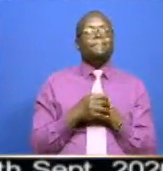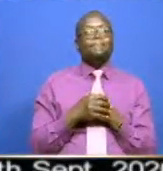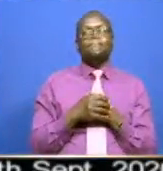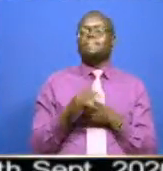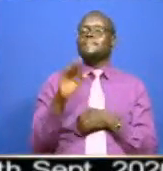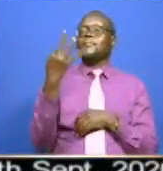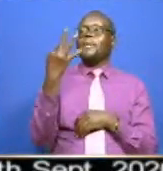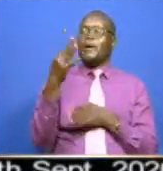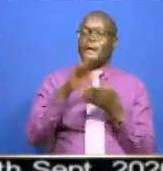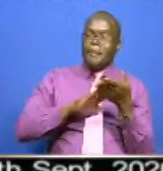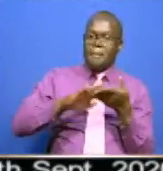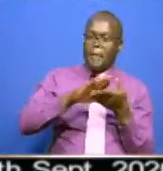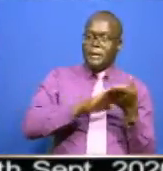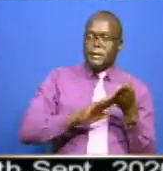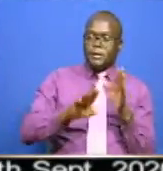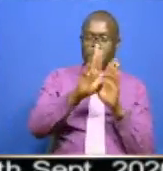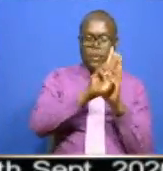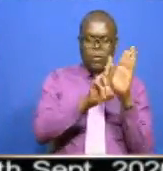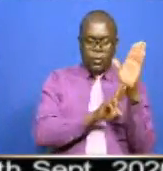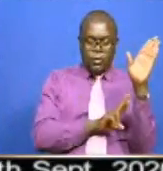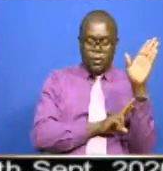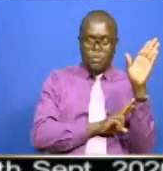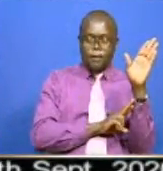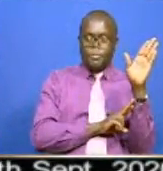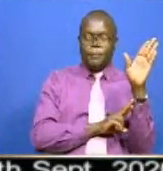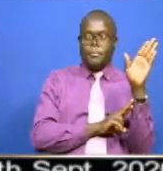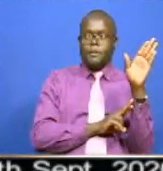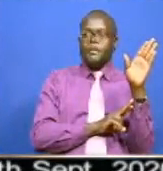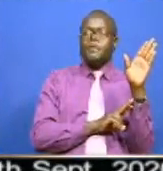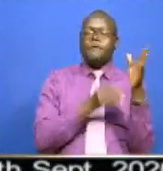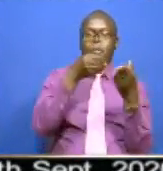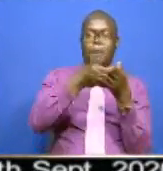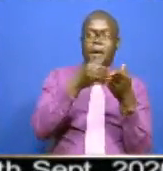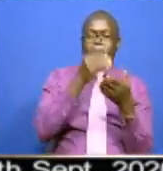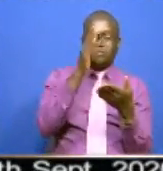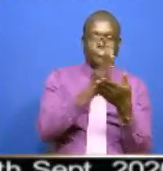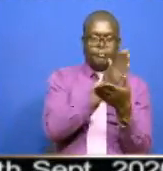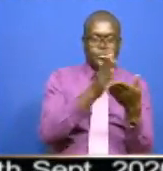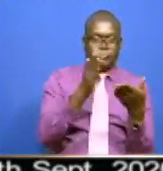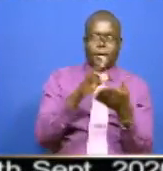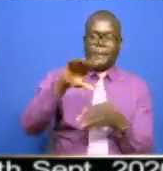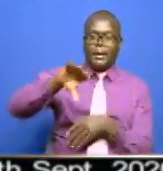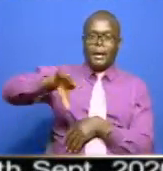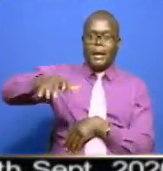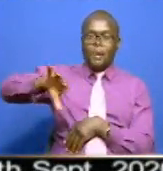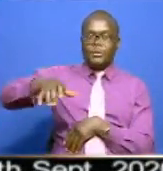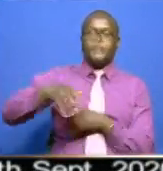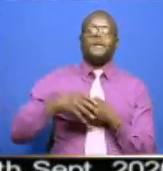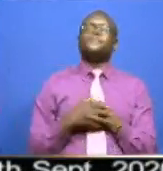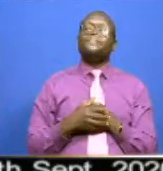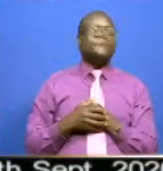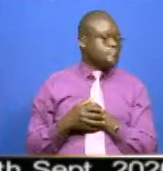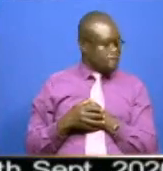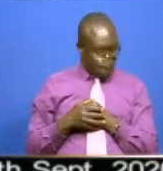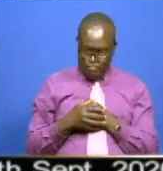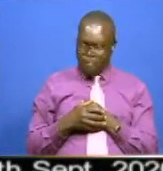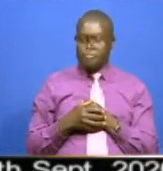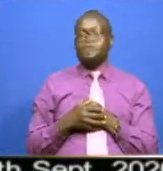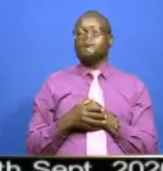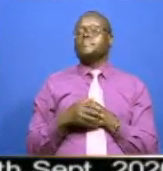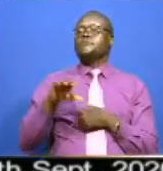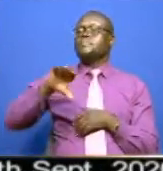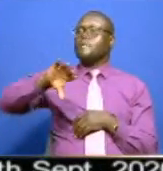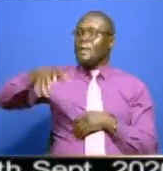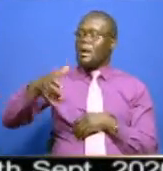third basis of formula for revenue allocation between the counties. Honorable Speaker, I think the counties